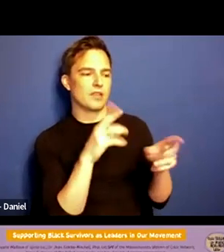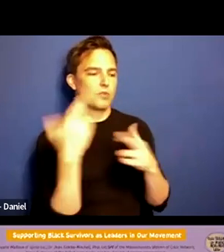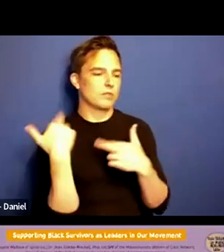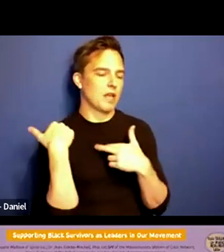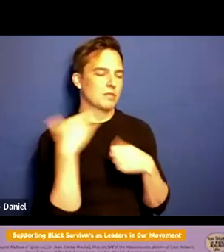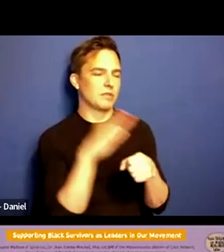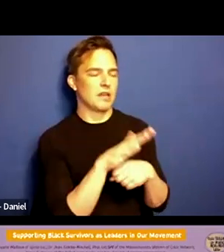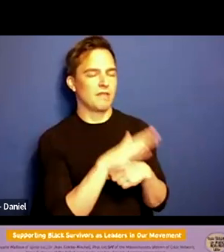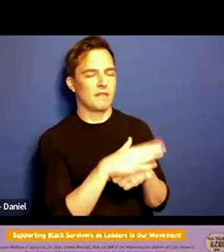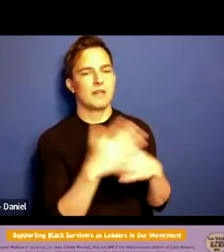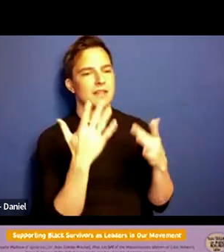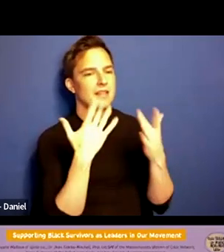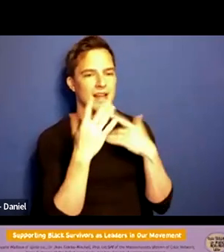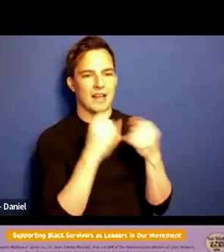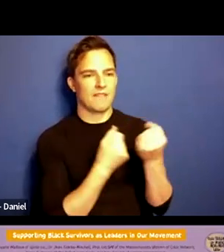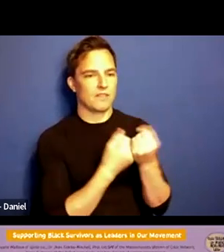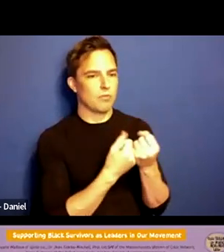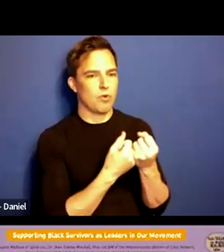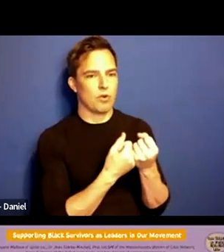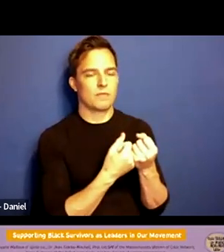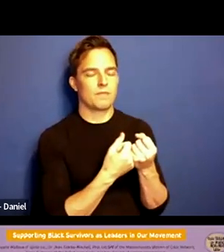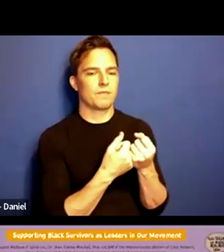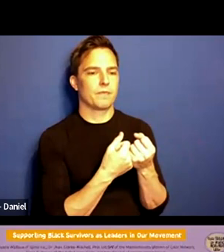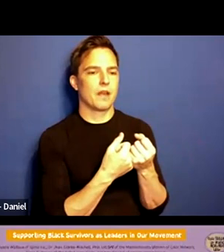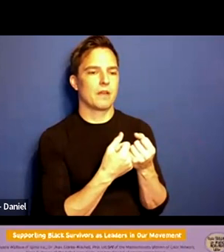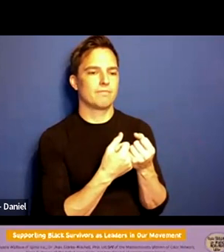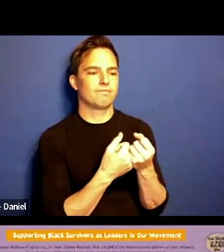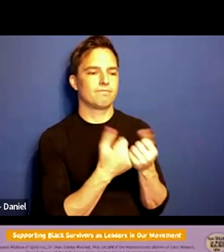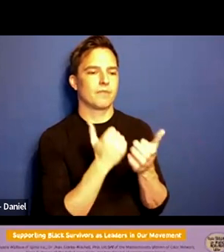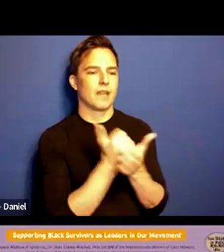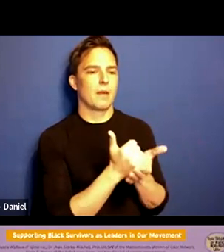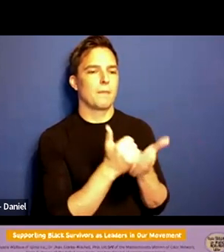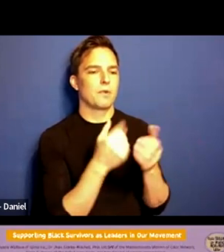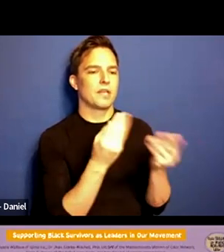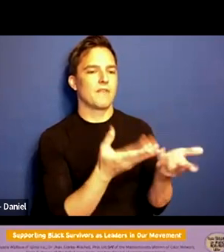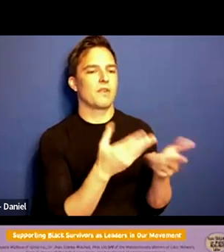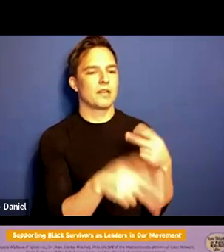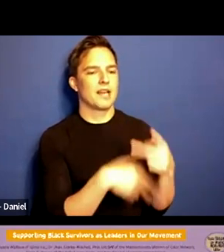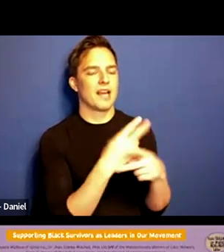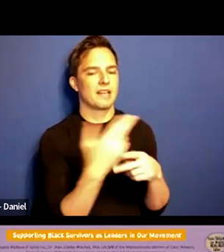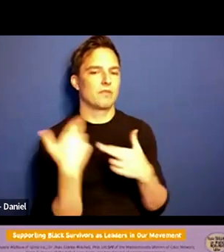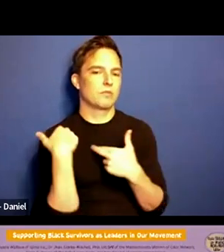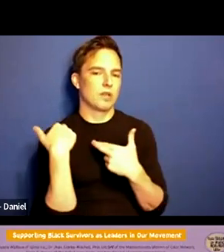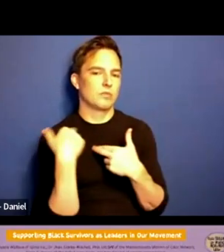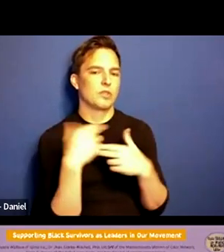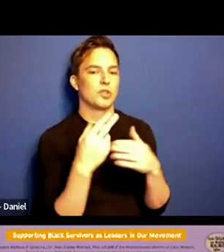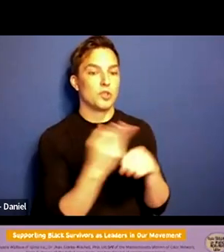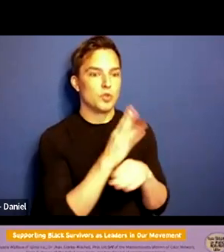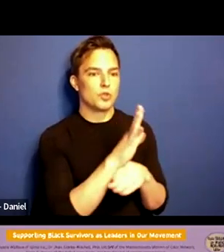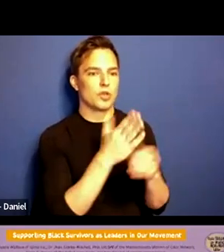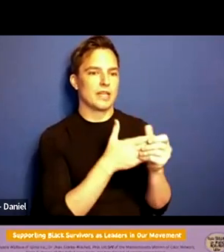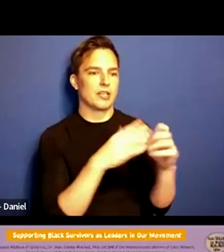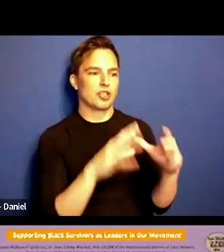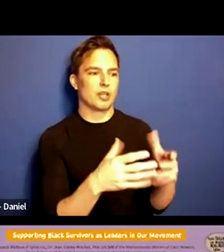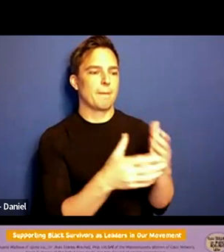The lack of support to help you, give you the kind of responsibility to help your leadership skills, so that the next